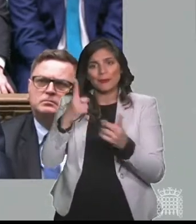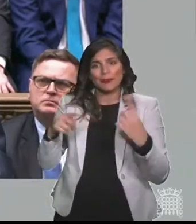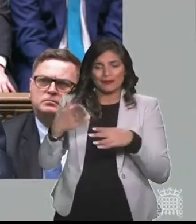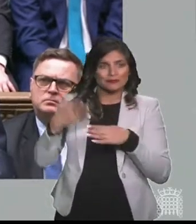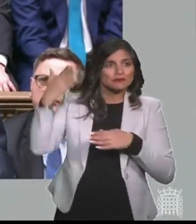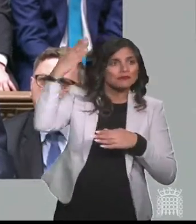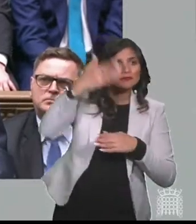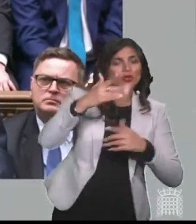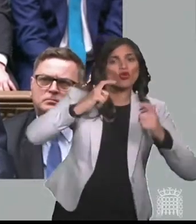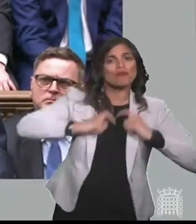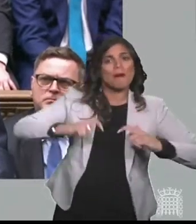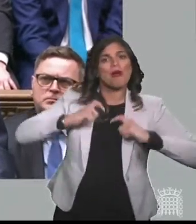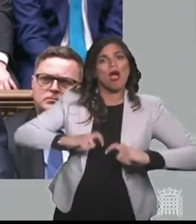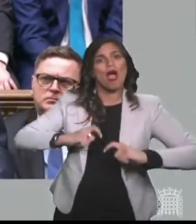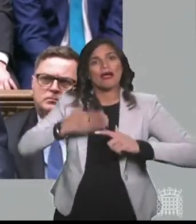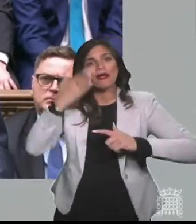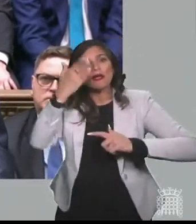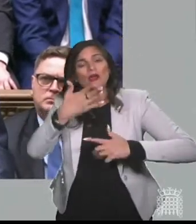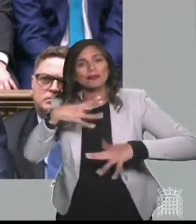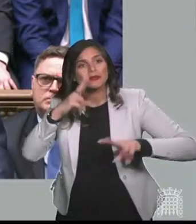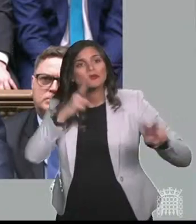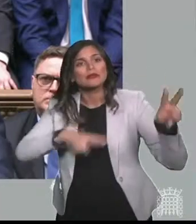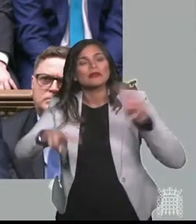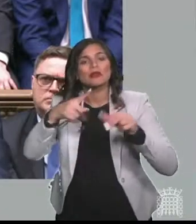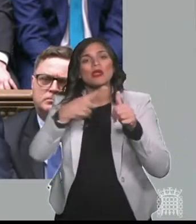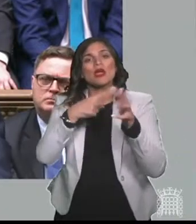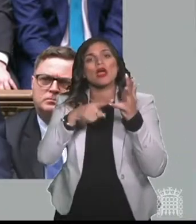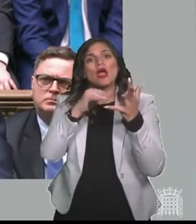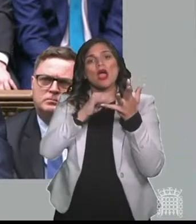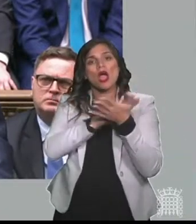and the remarkable Holocaust Educational Trust.